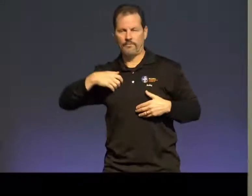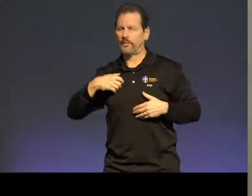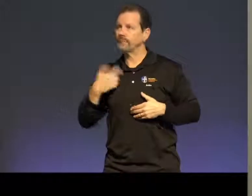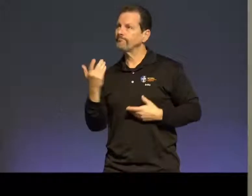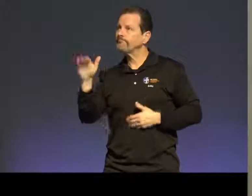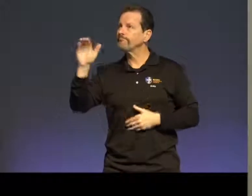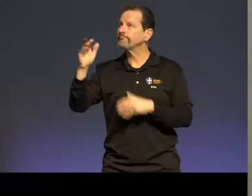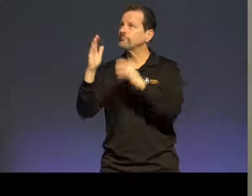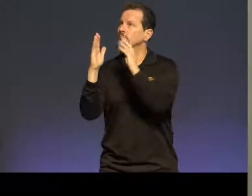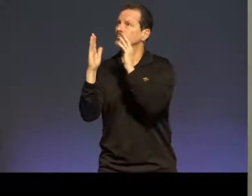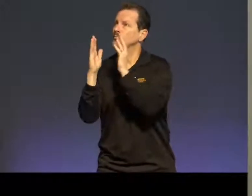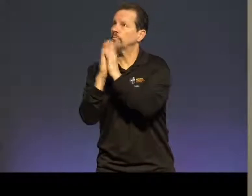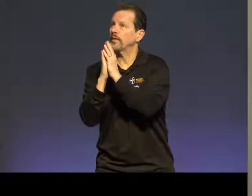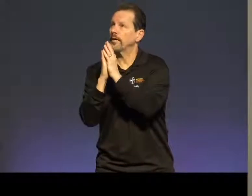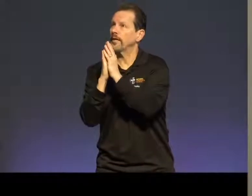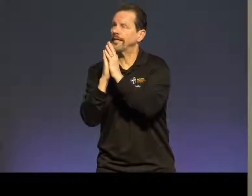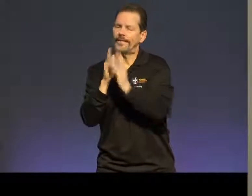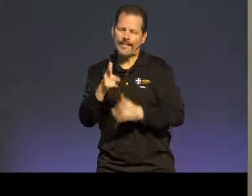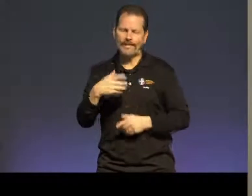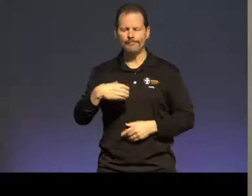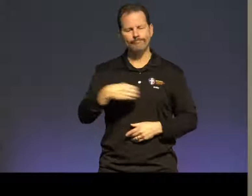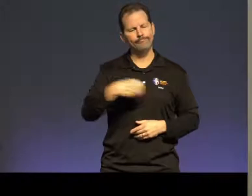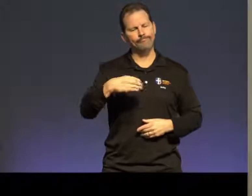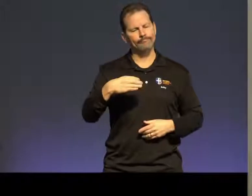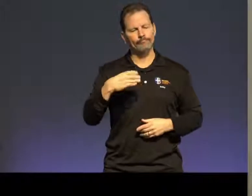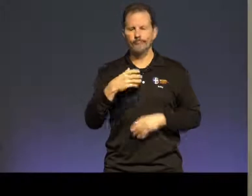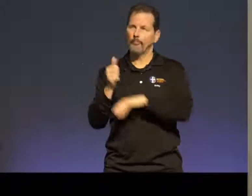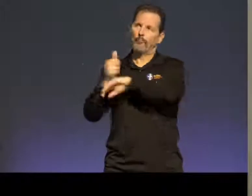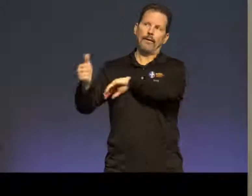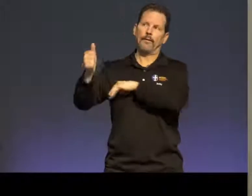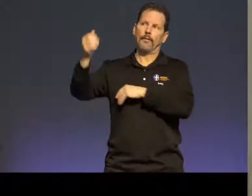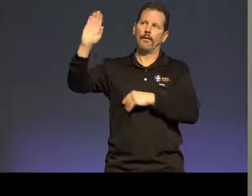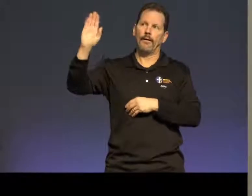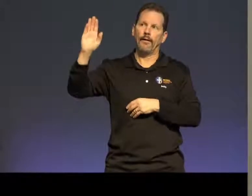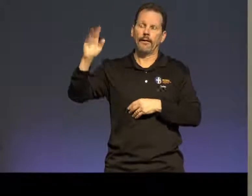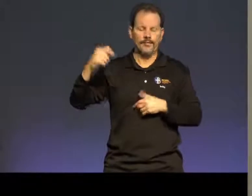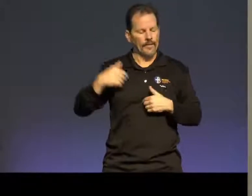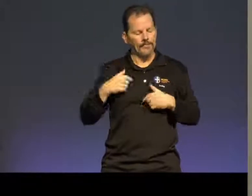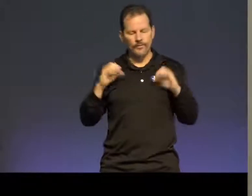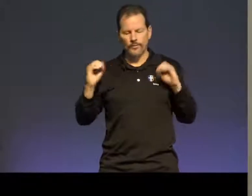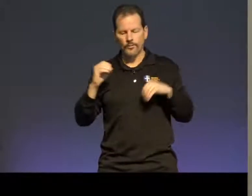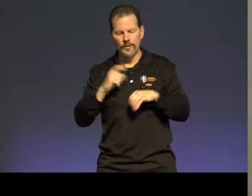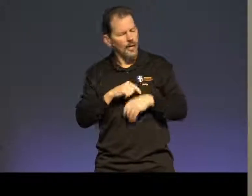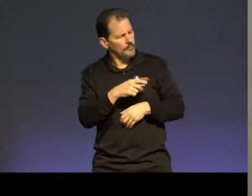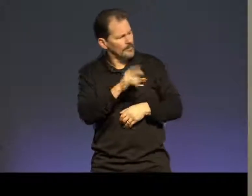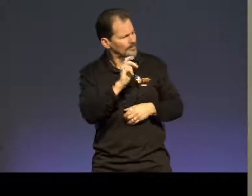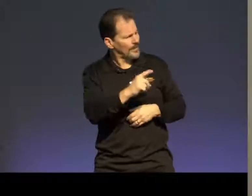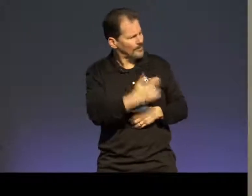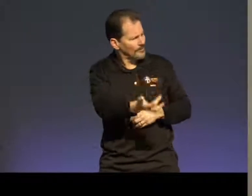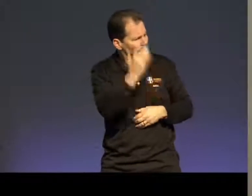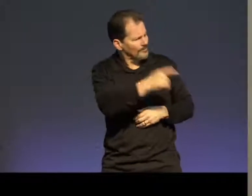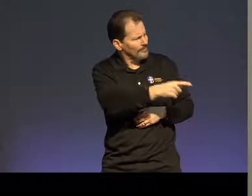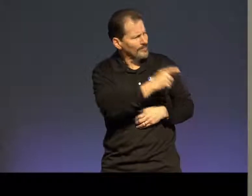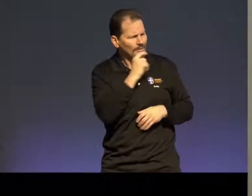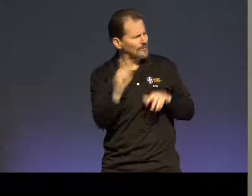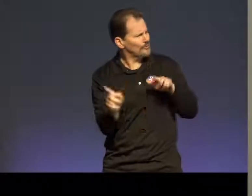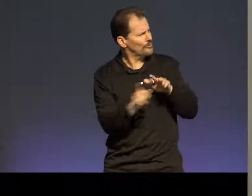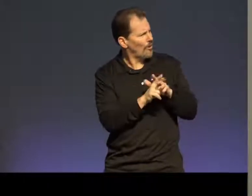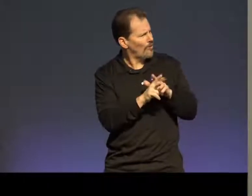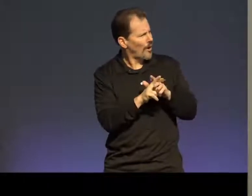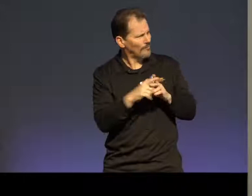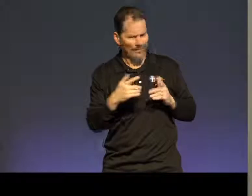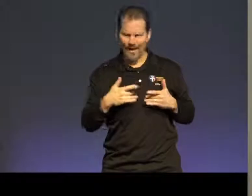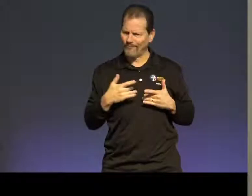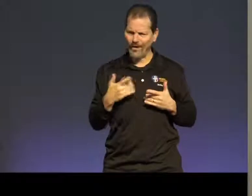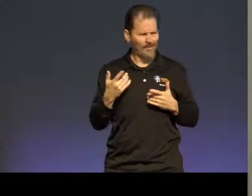He said, I ain't getting no time to pray because you weren't here. This is what he says to Saul, Samuel. You didn't come in time. We didn't